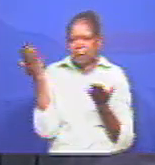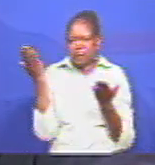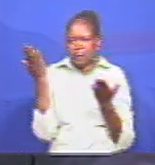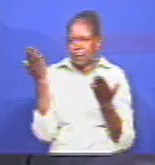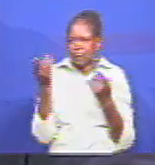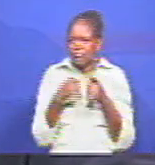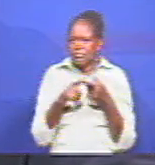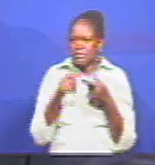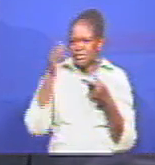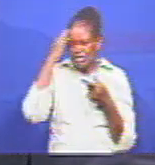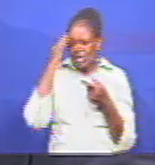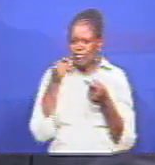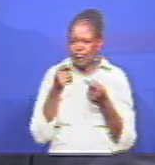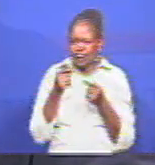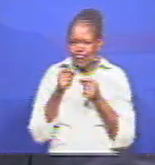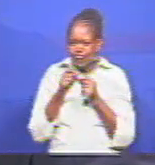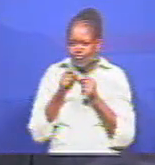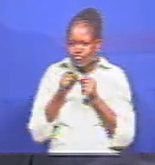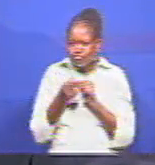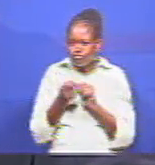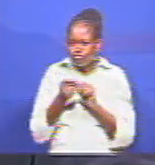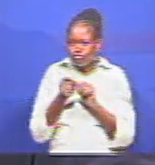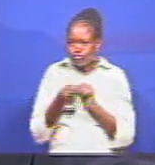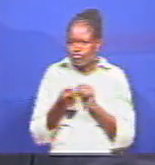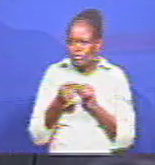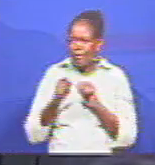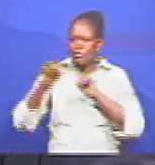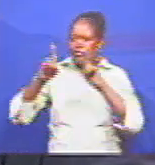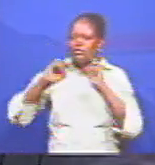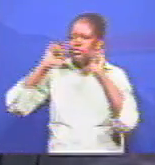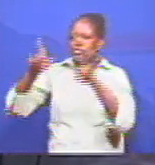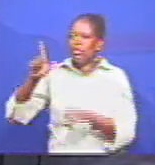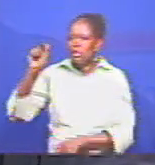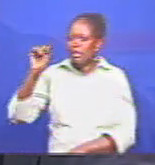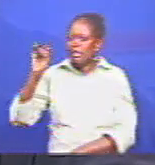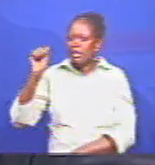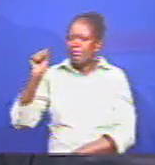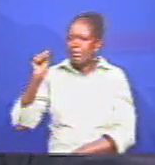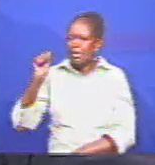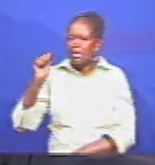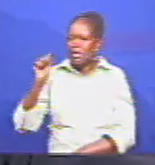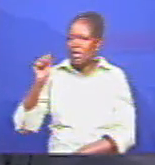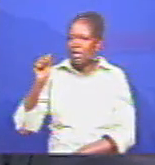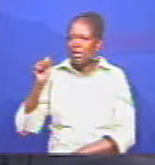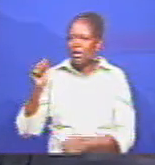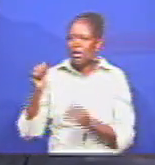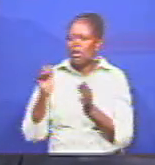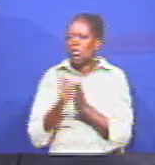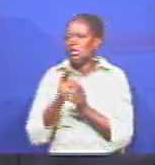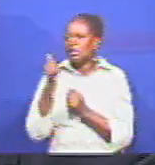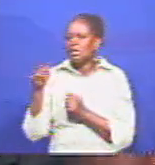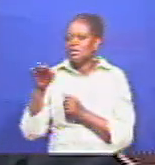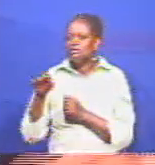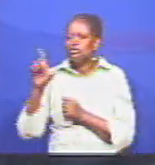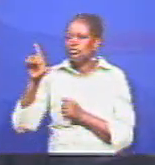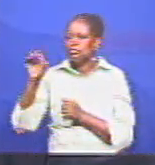then I know about Zikas. Yeah. You know, when I was traveling in Laikipia, for example, mm-hmm. in those remote areas, yes. or Lotua, you